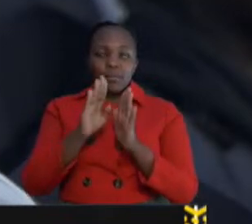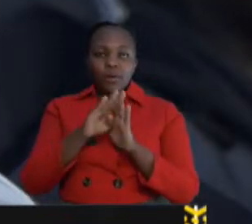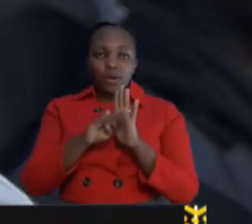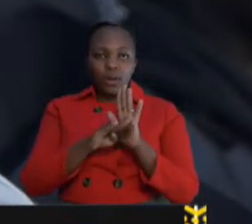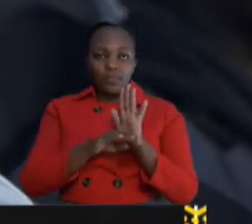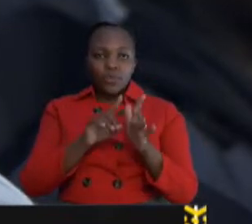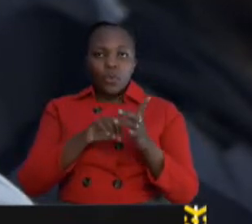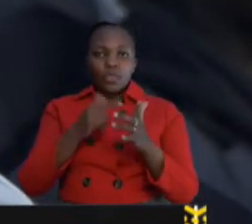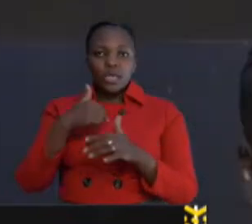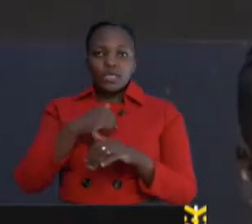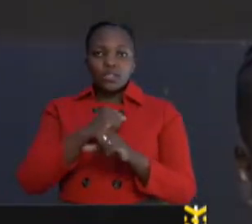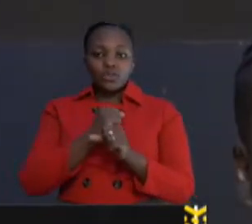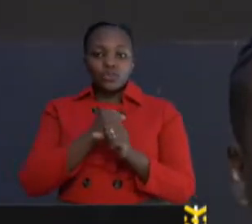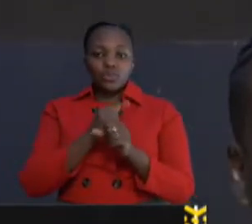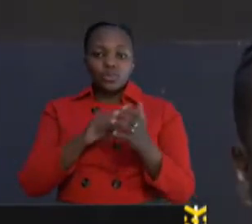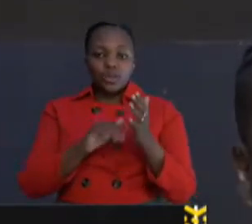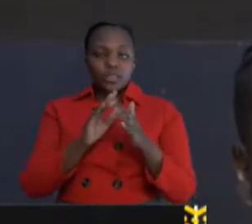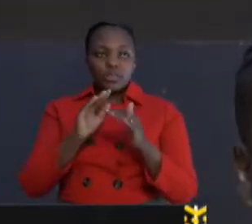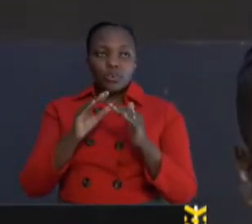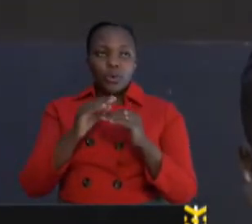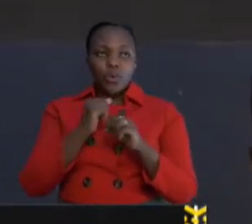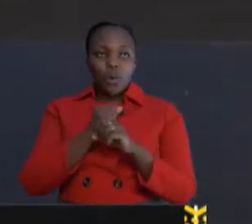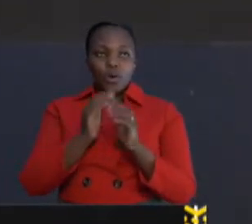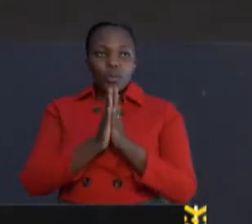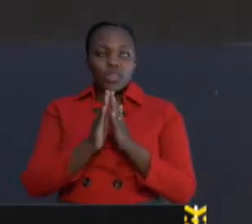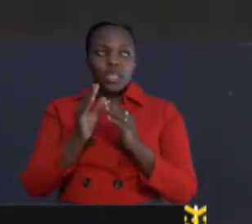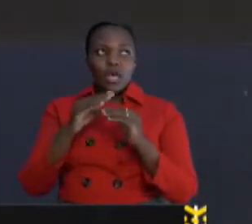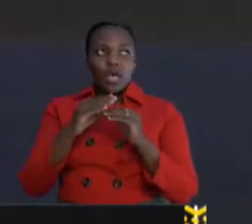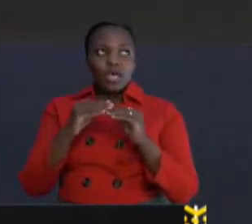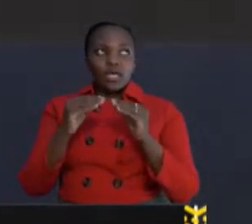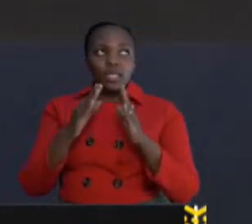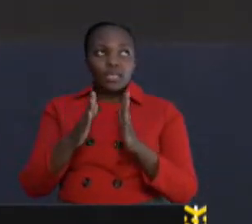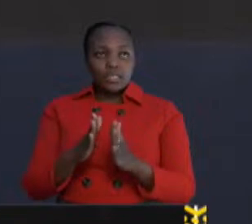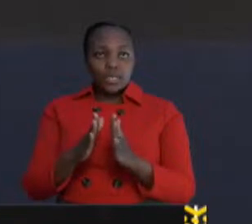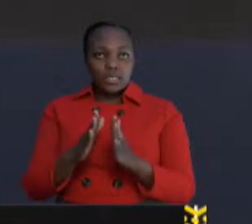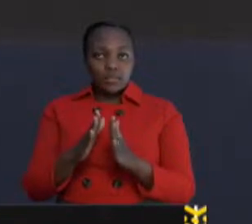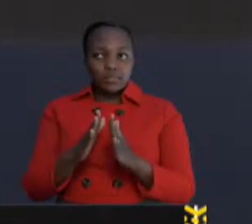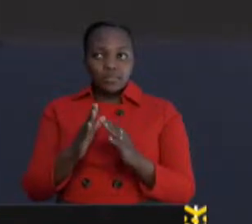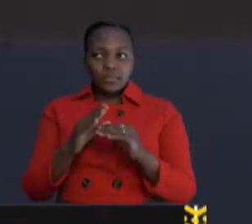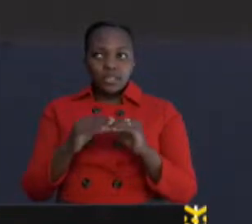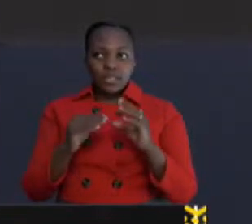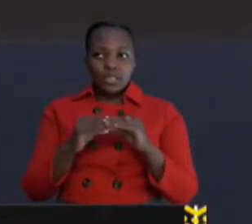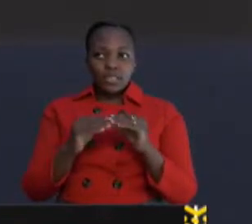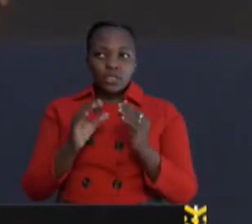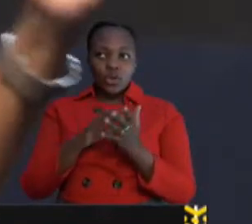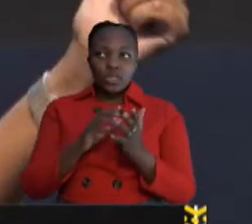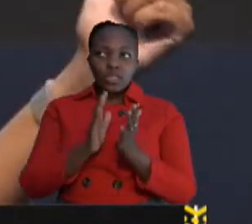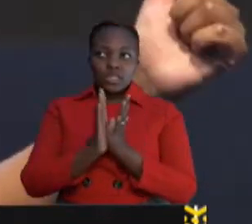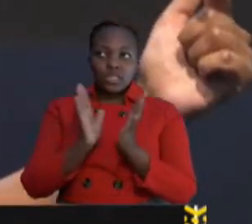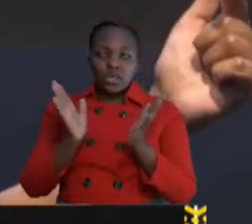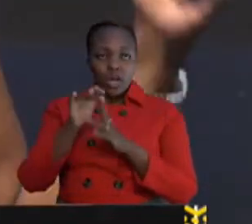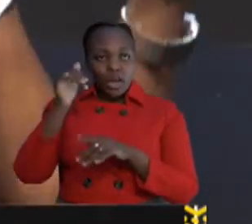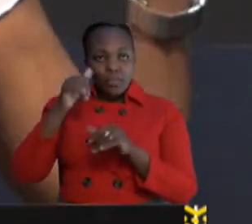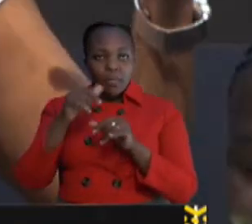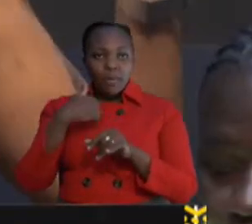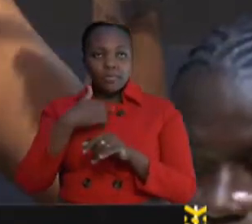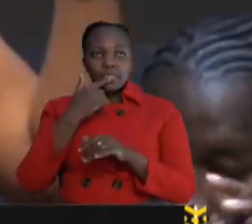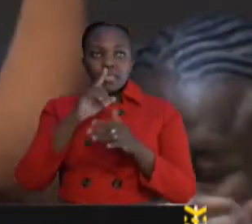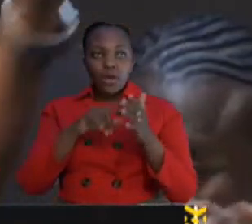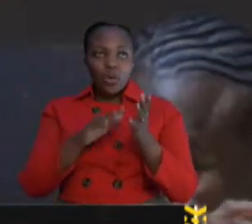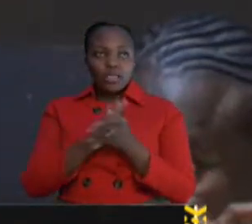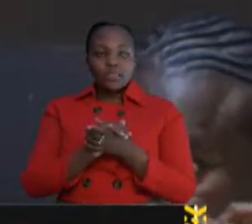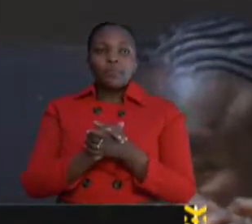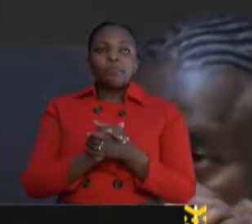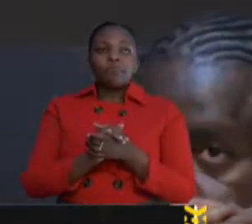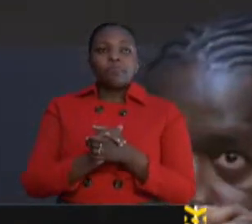is work with creators and publishers and show them how to create content in general. Remember, I said TikTok is not